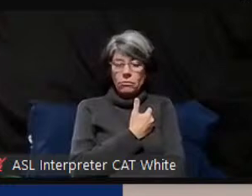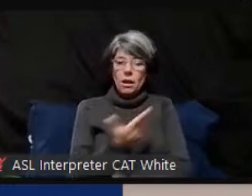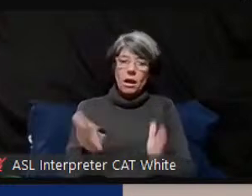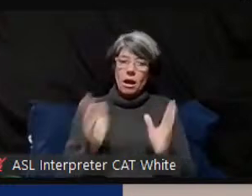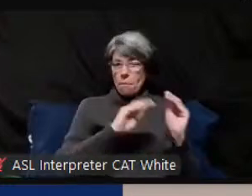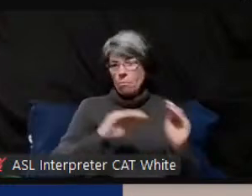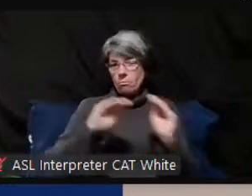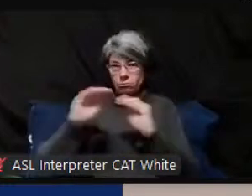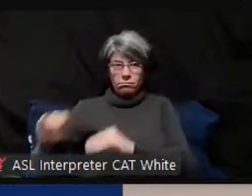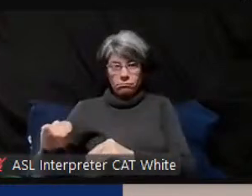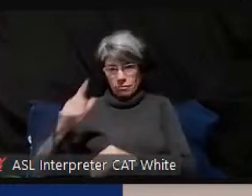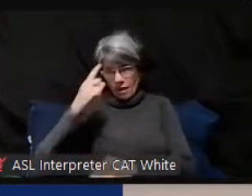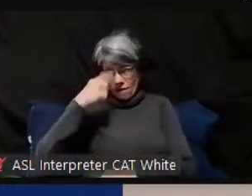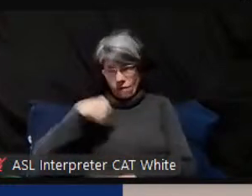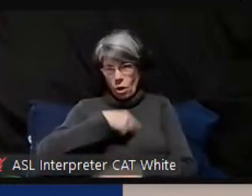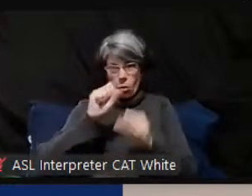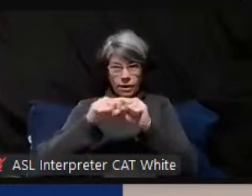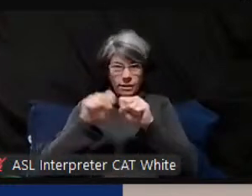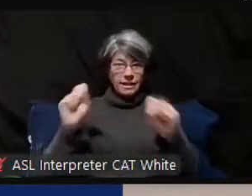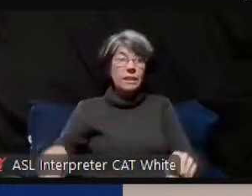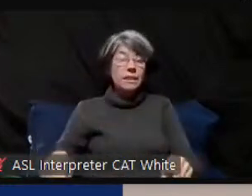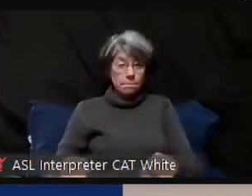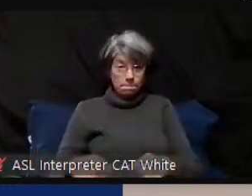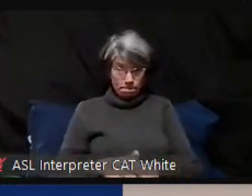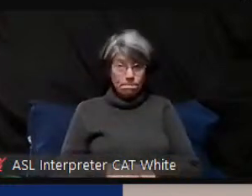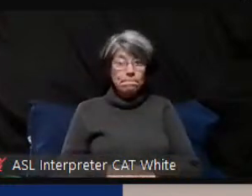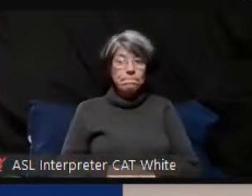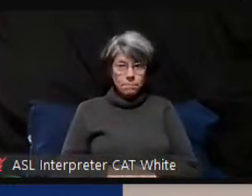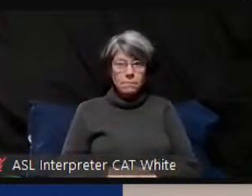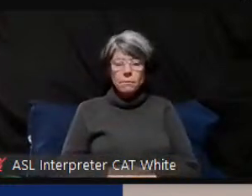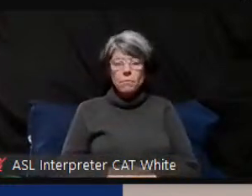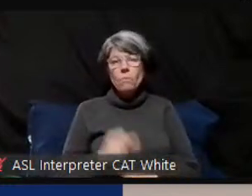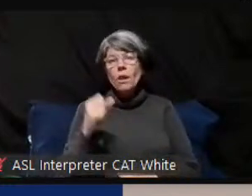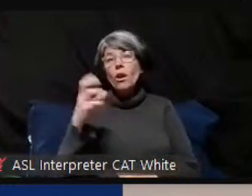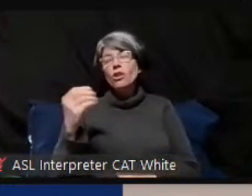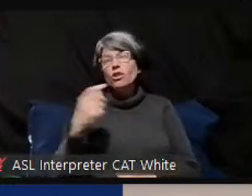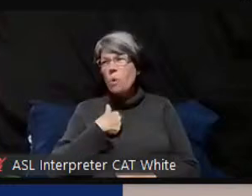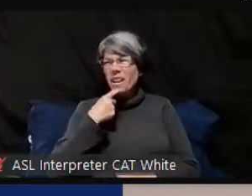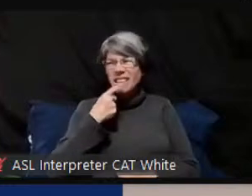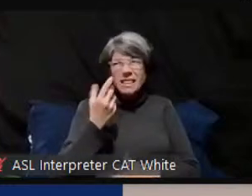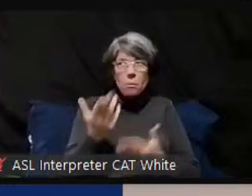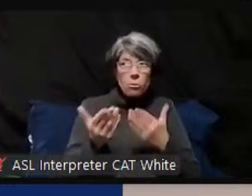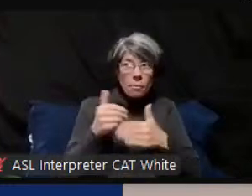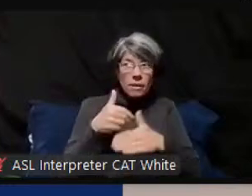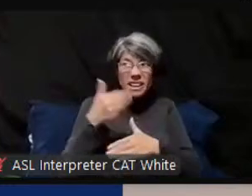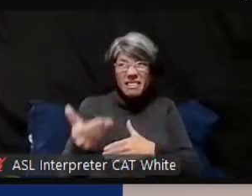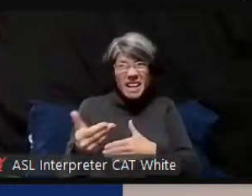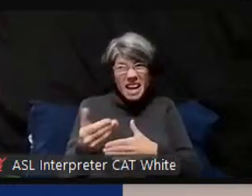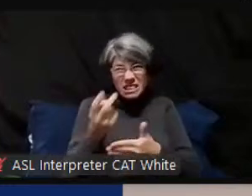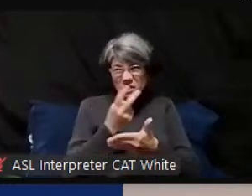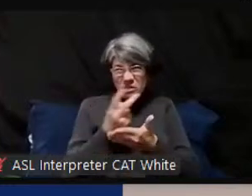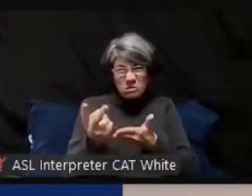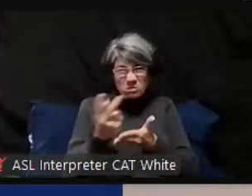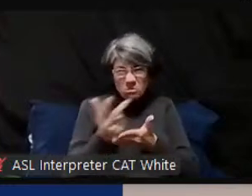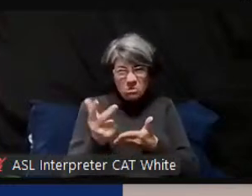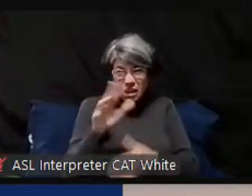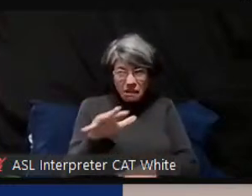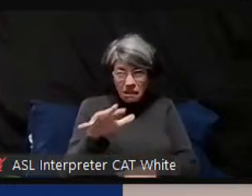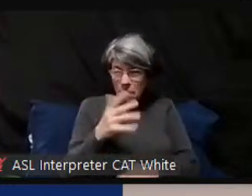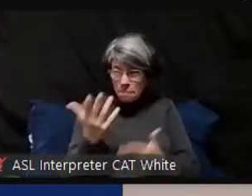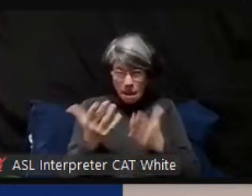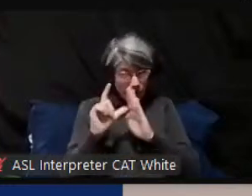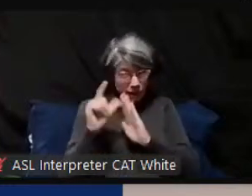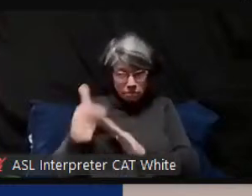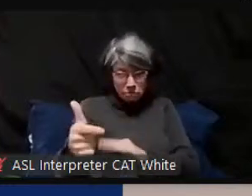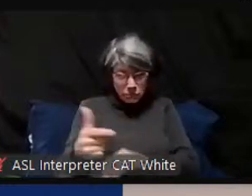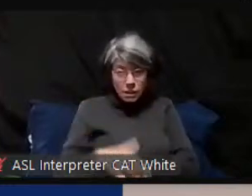relocation of our system. So I'd say in the next coming weeks, we'll be able to come back